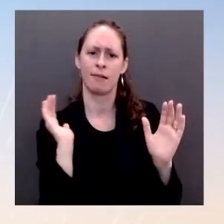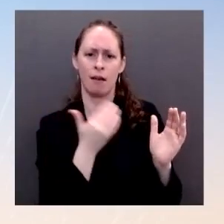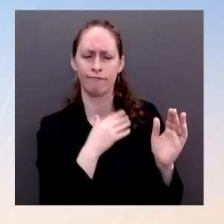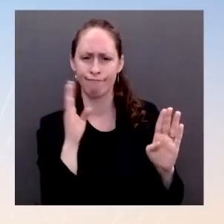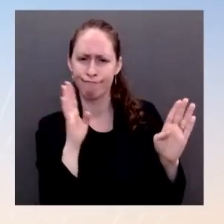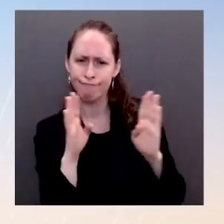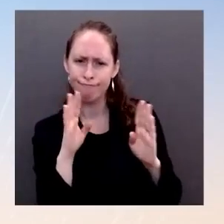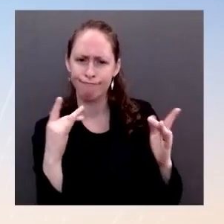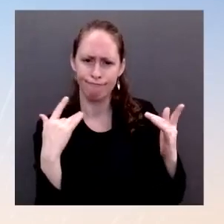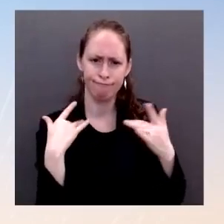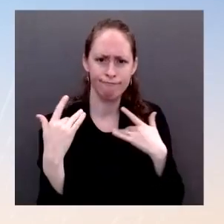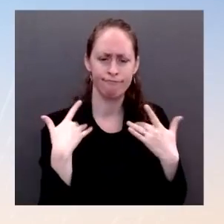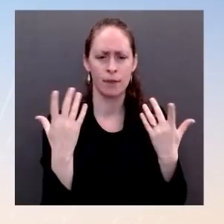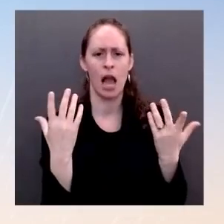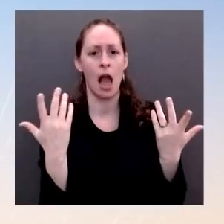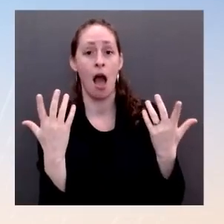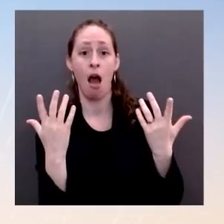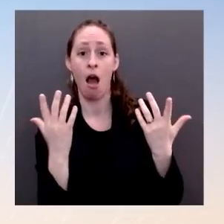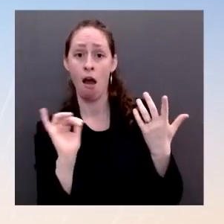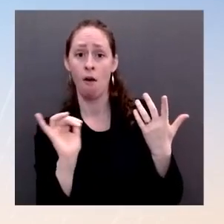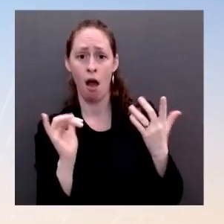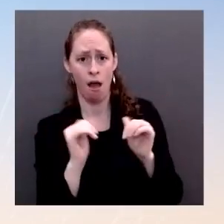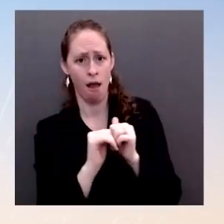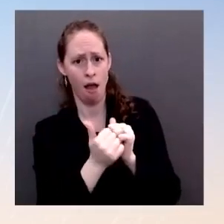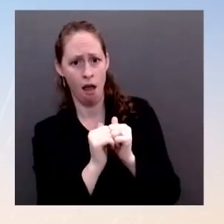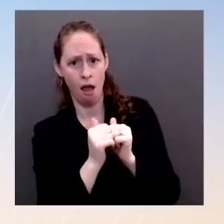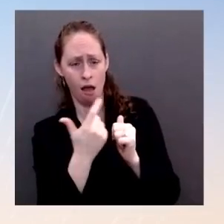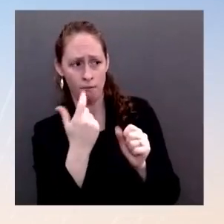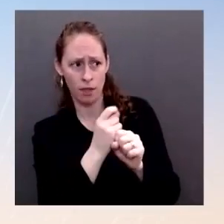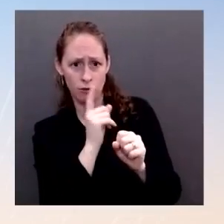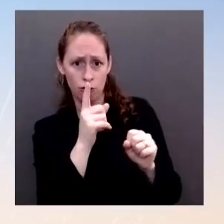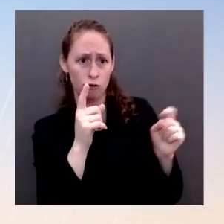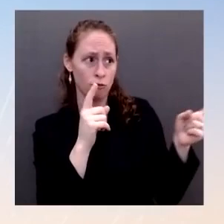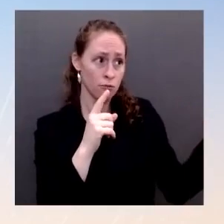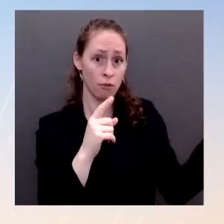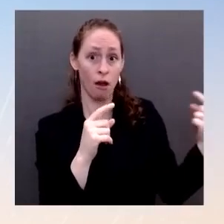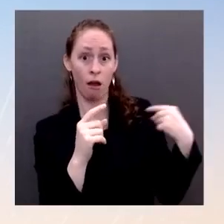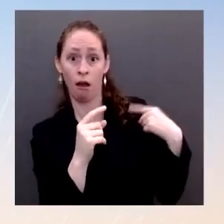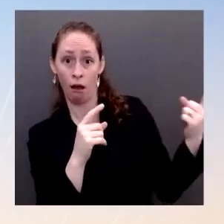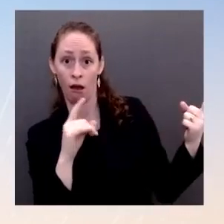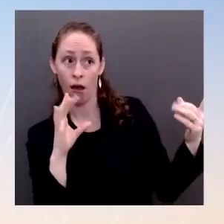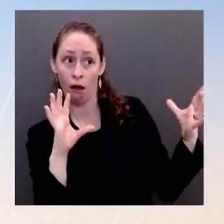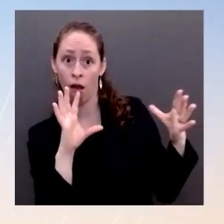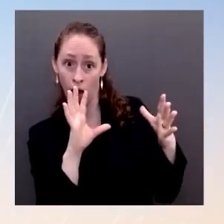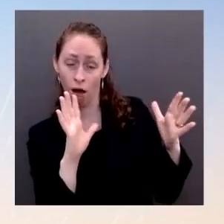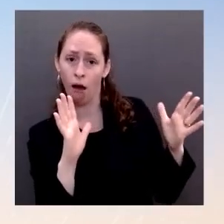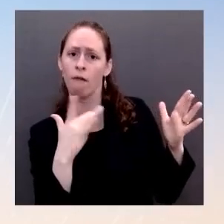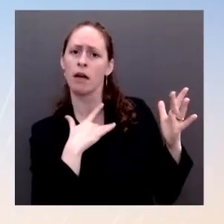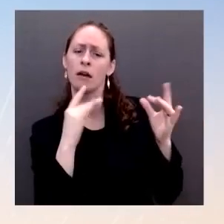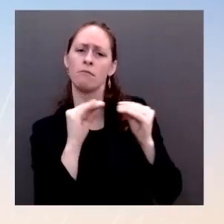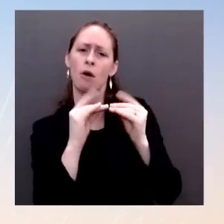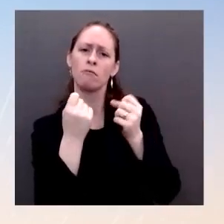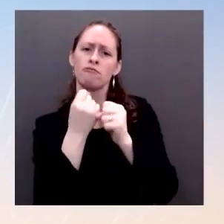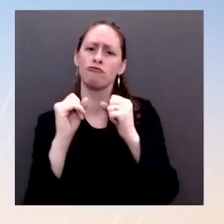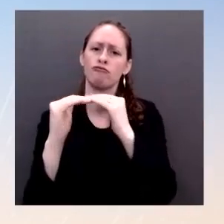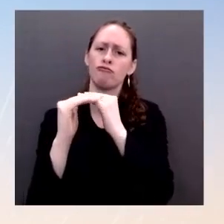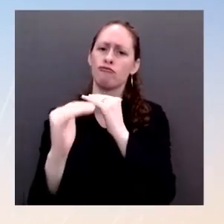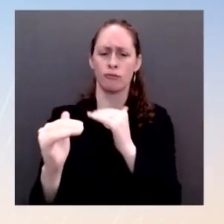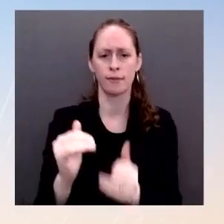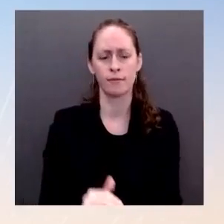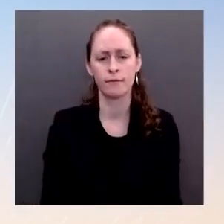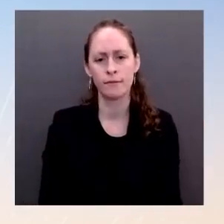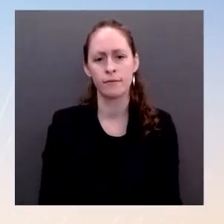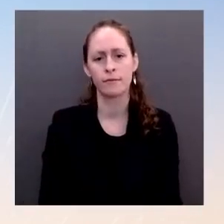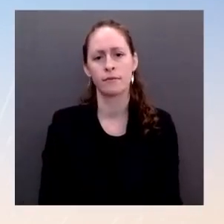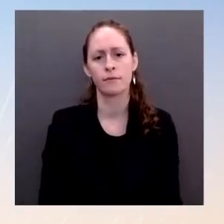going forward. There are several steps we can take that are being discussed. All of us, Russia included, to increase transparency, to